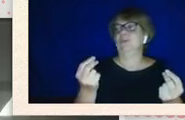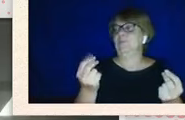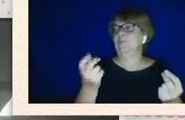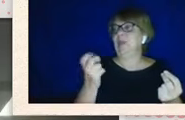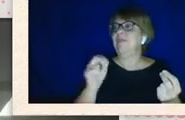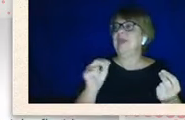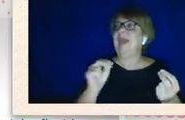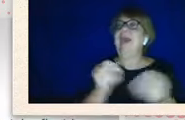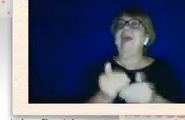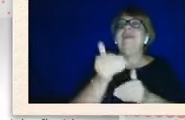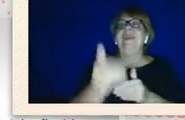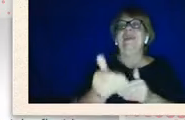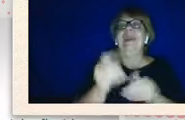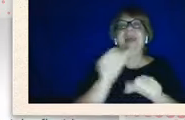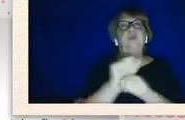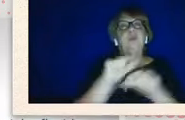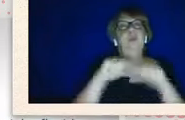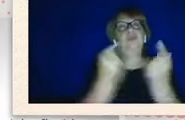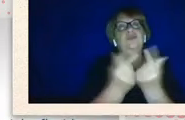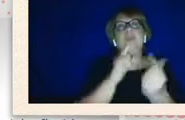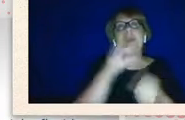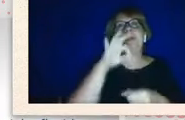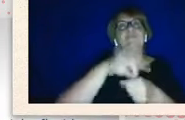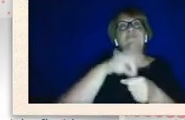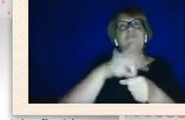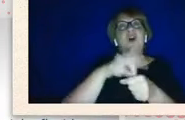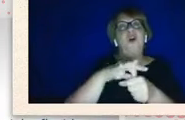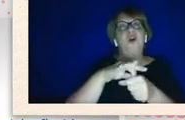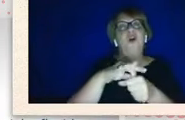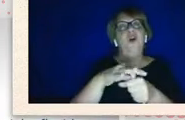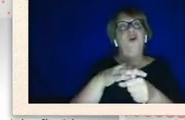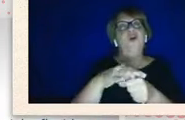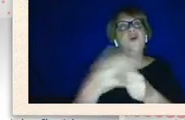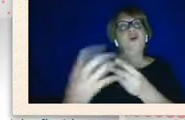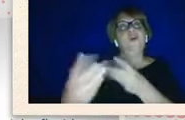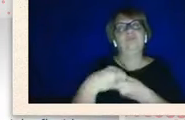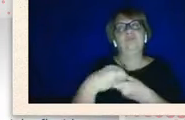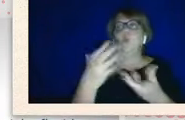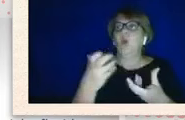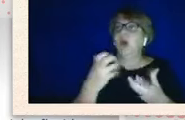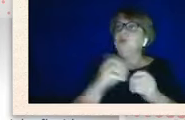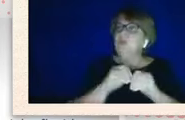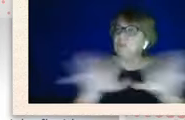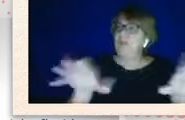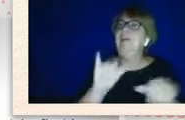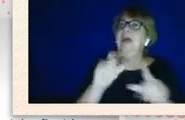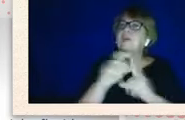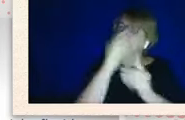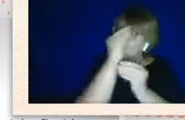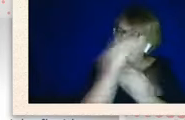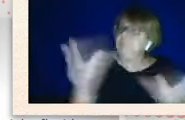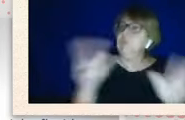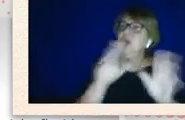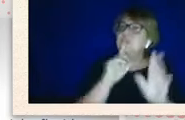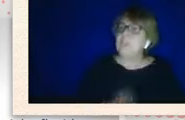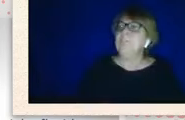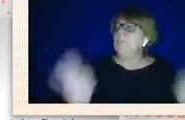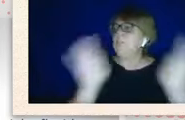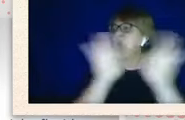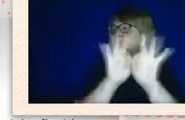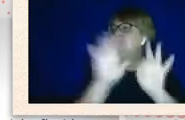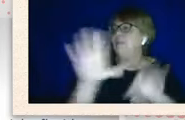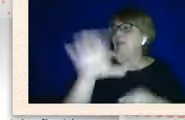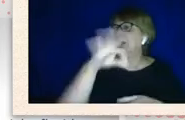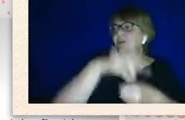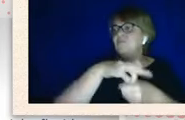is voter engagement. We want to work with the voters. Spread the word. Let them know how important their vote is. Teach them how